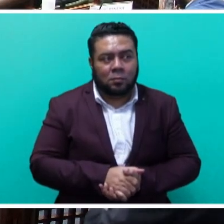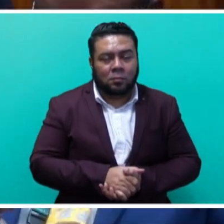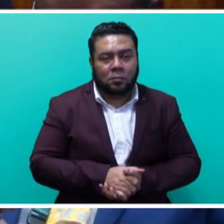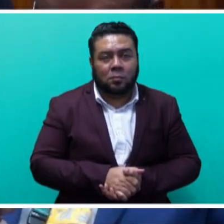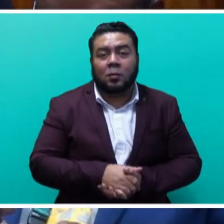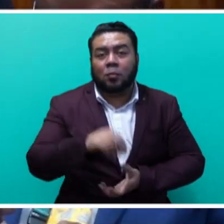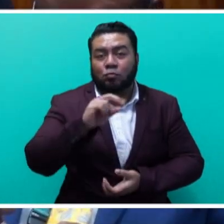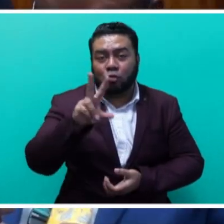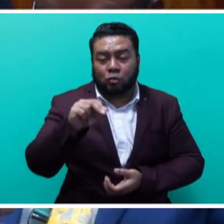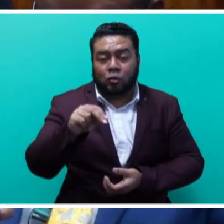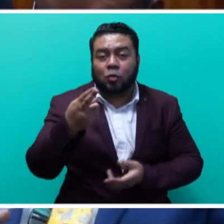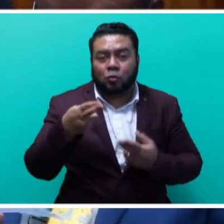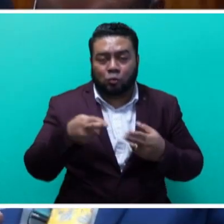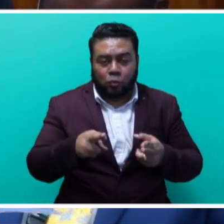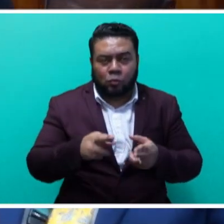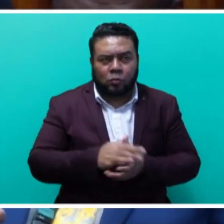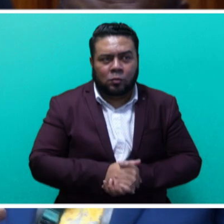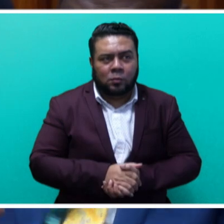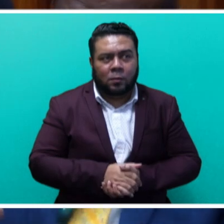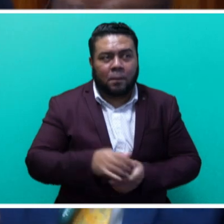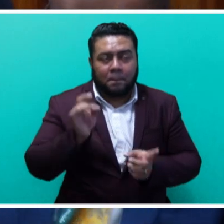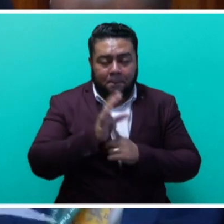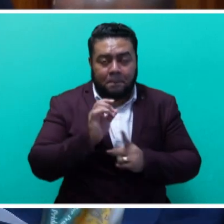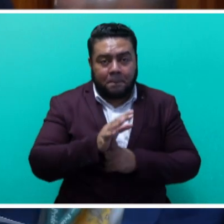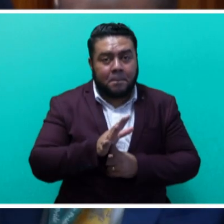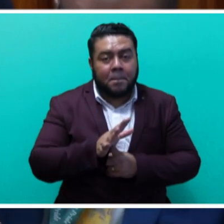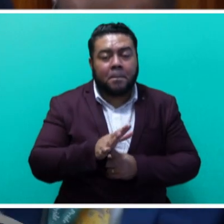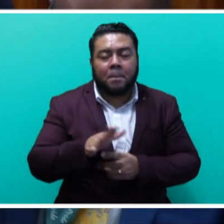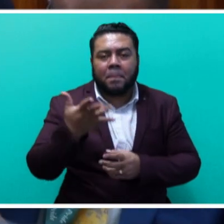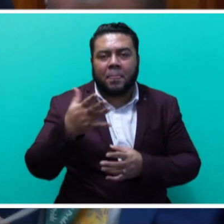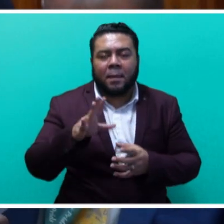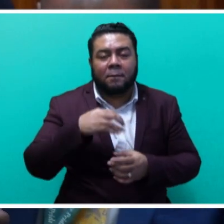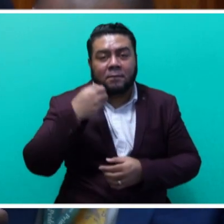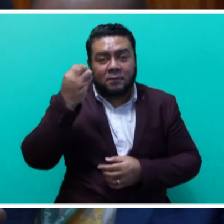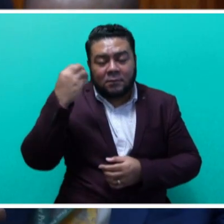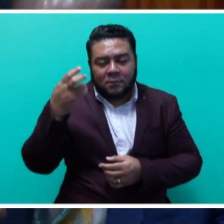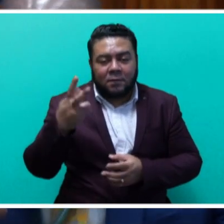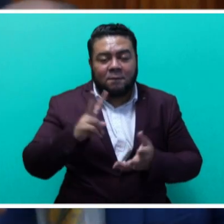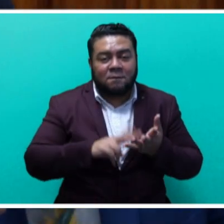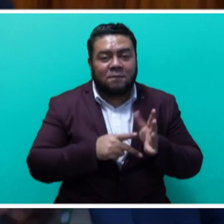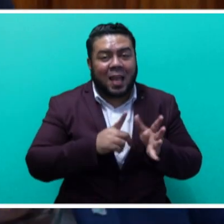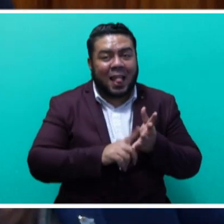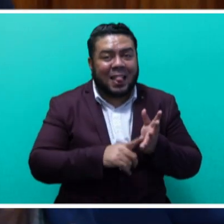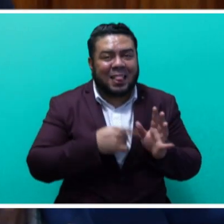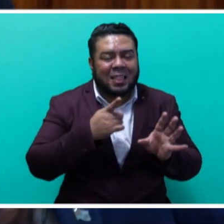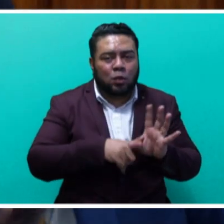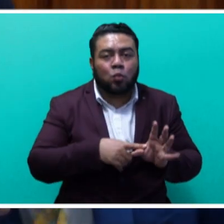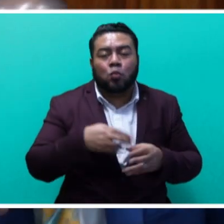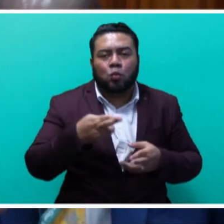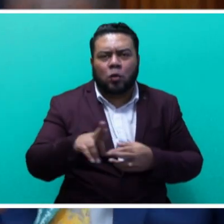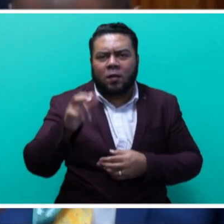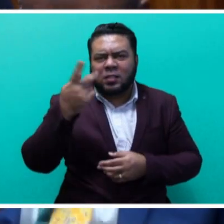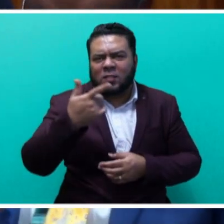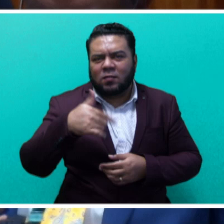and roads infrastructure in remote areas, particularly the Sigatoka Valley Road. Sigatoka Valley Road is